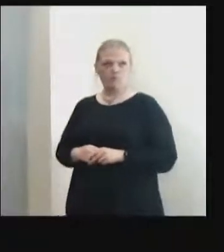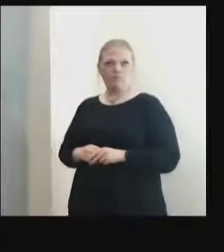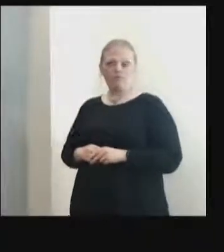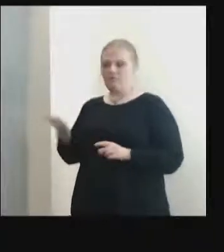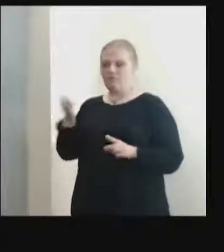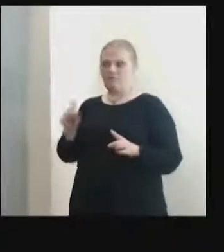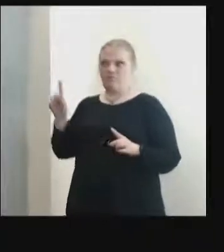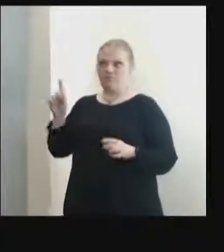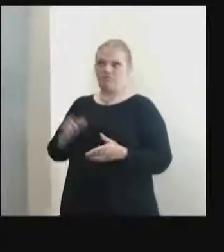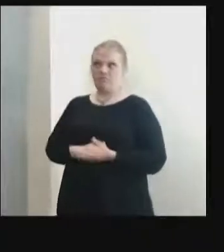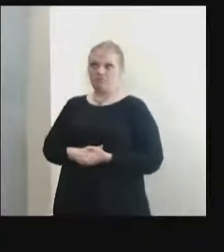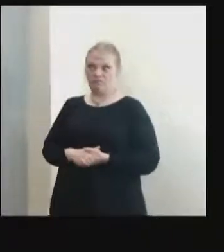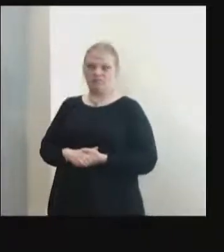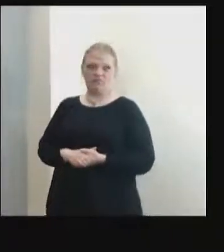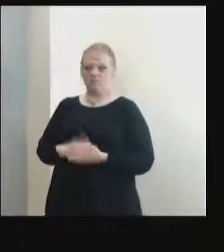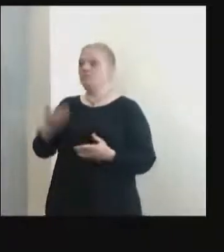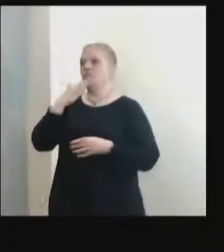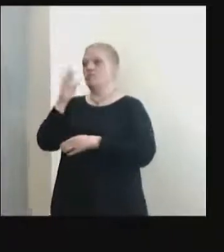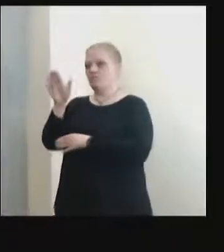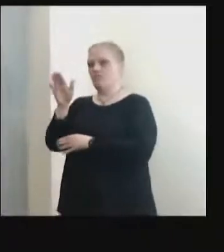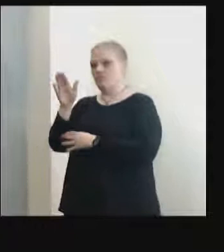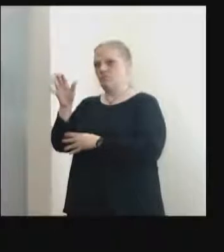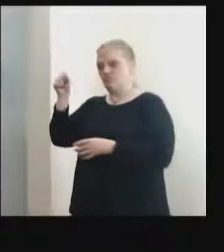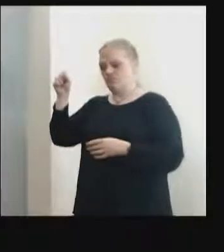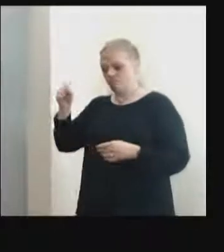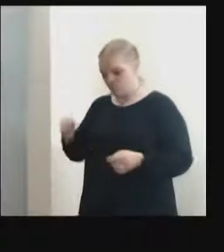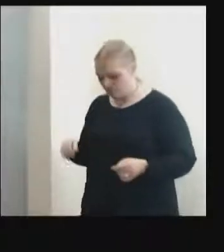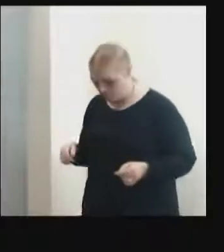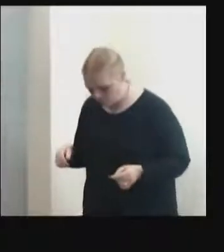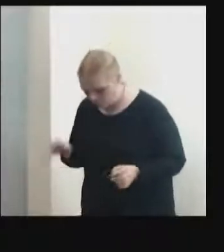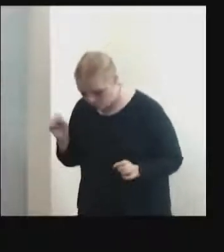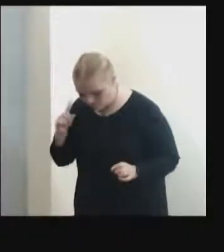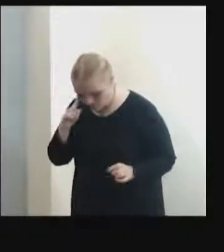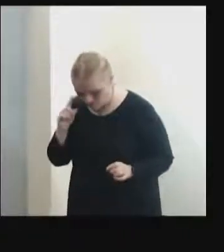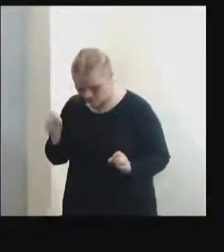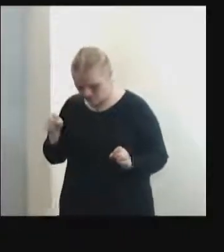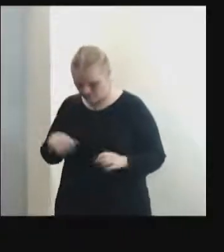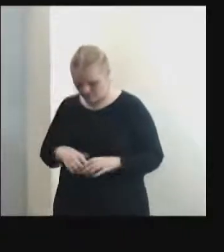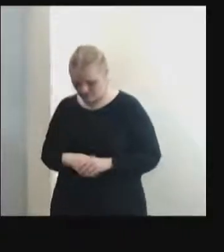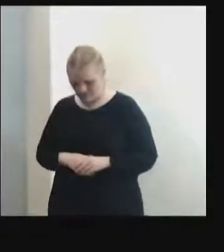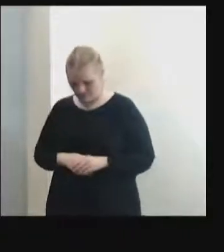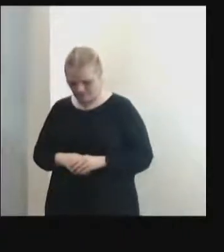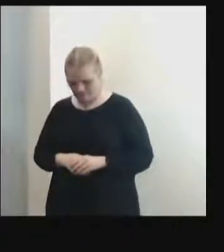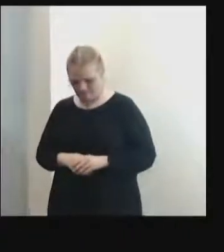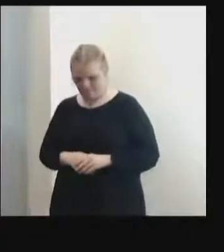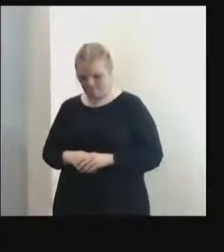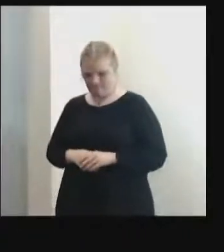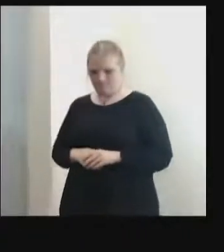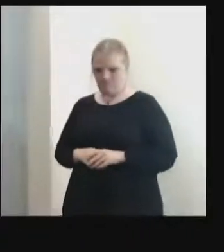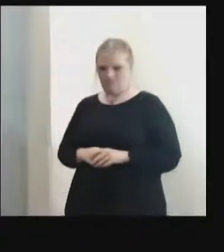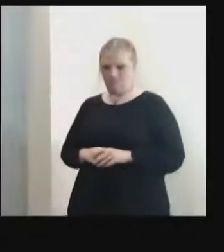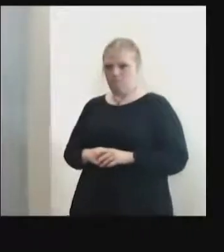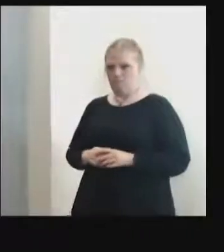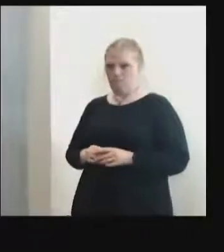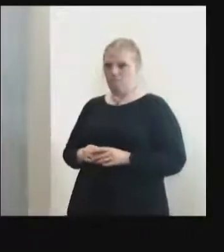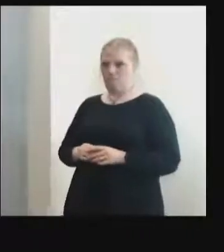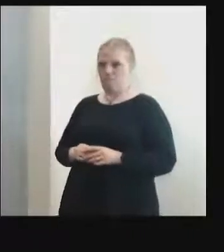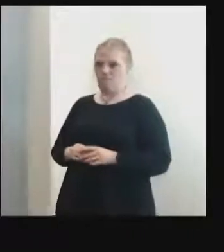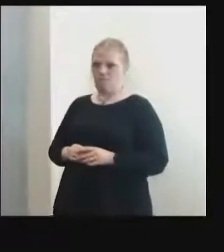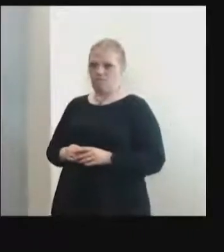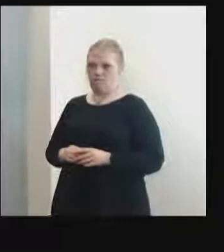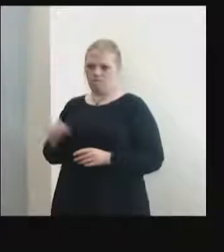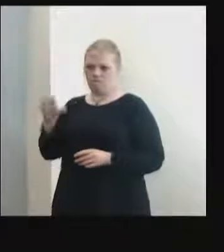Anybody from Spectrum? Good afternoon, Mark. Can you hear me? Yes, I can. Go ahead. Okay. Yeah, with